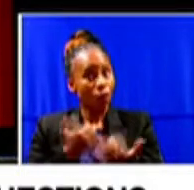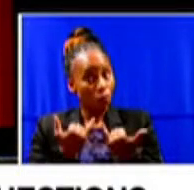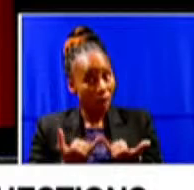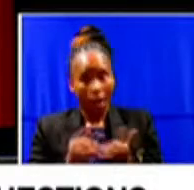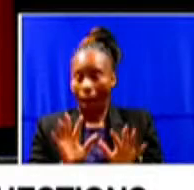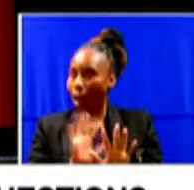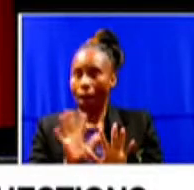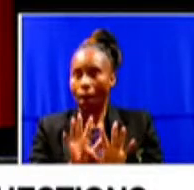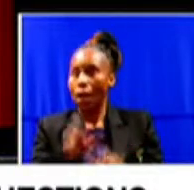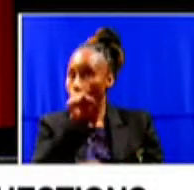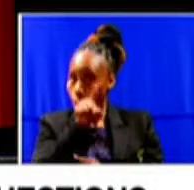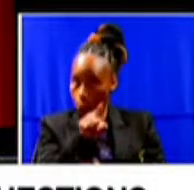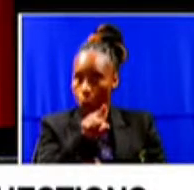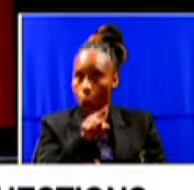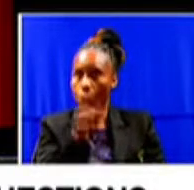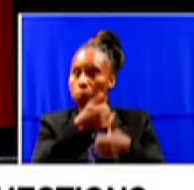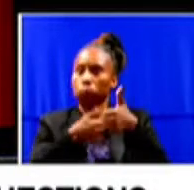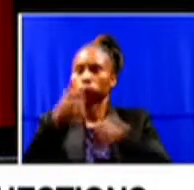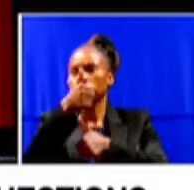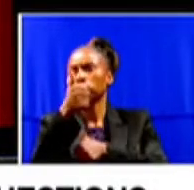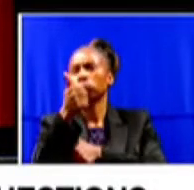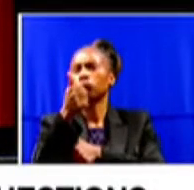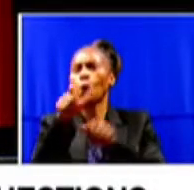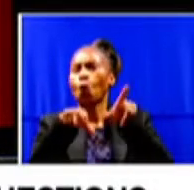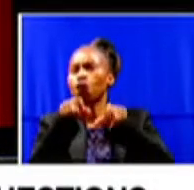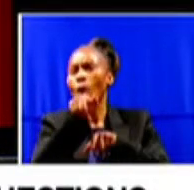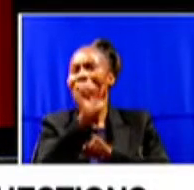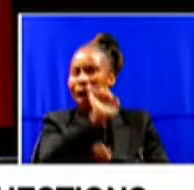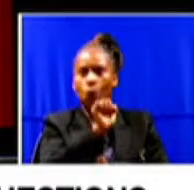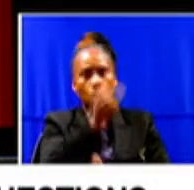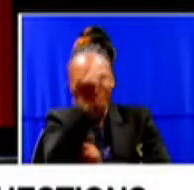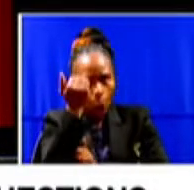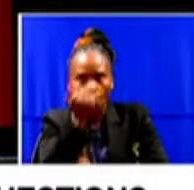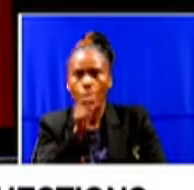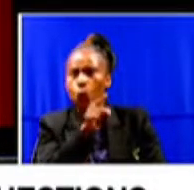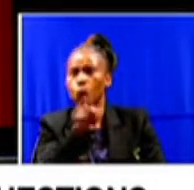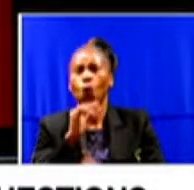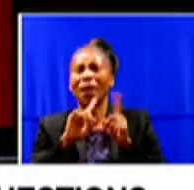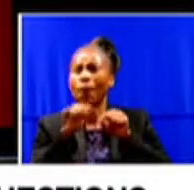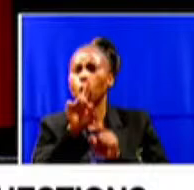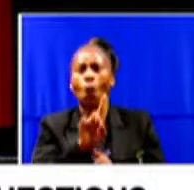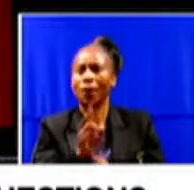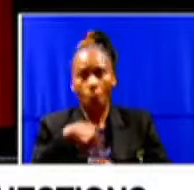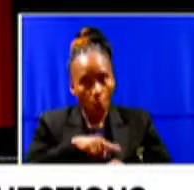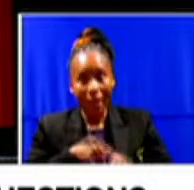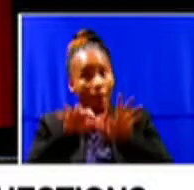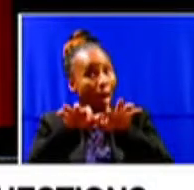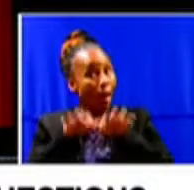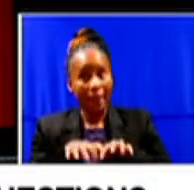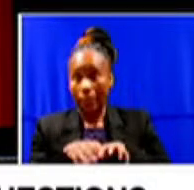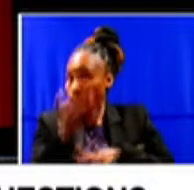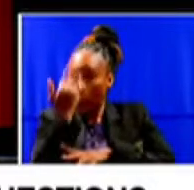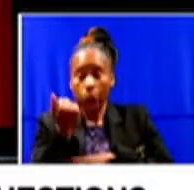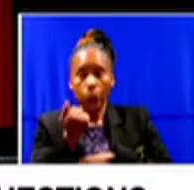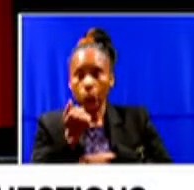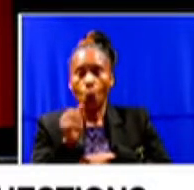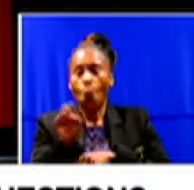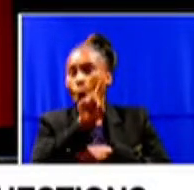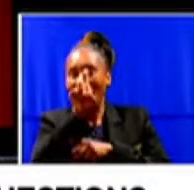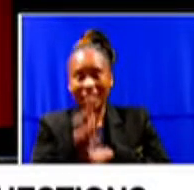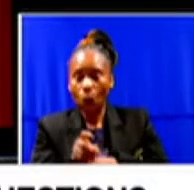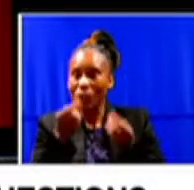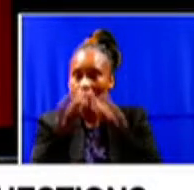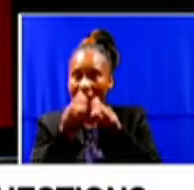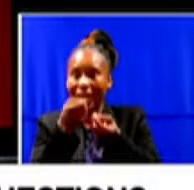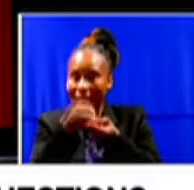you and your chief whip. We don't know what you are talking about as Parliament. So there is no question of such nature that arises